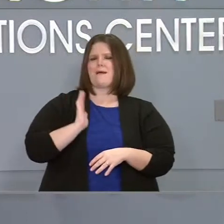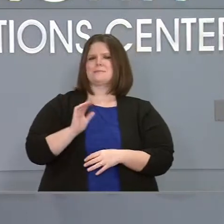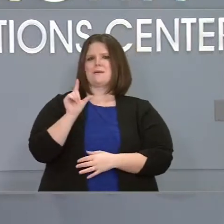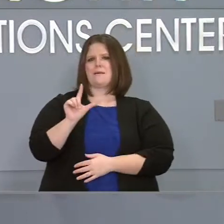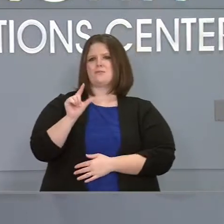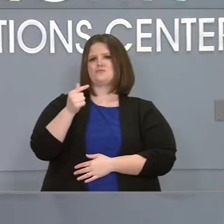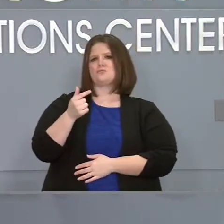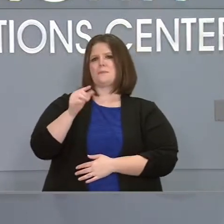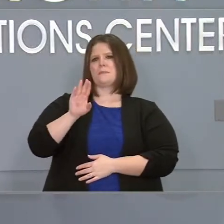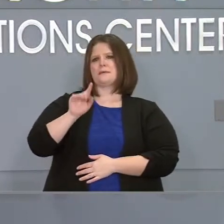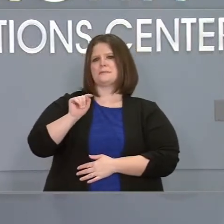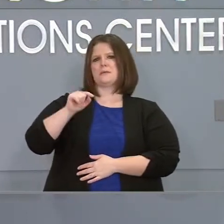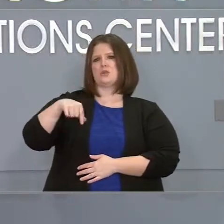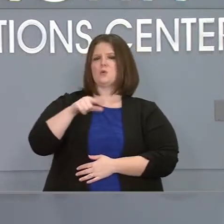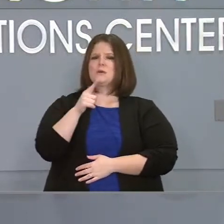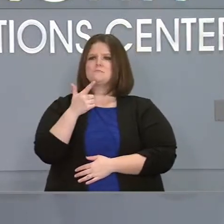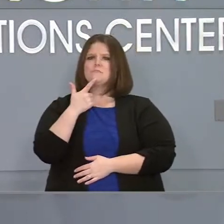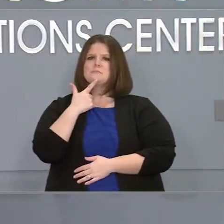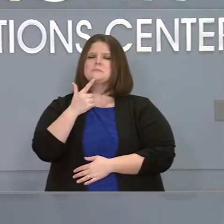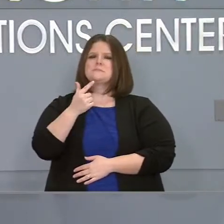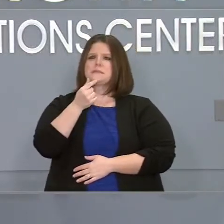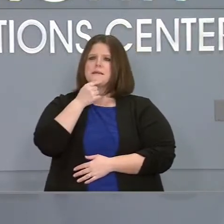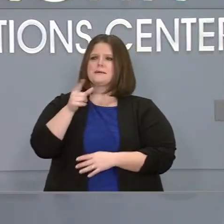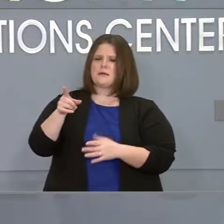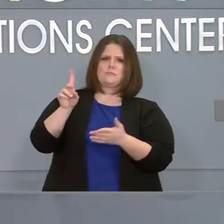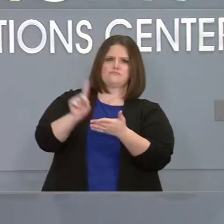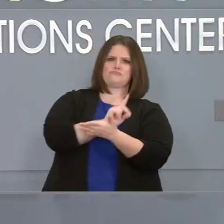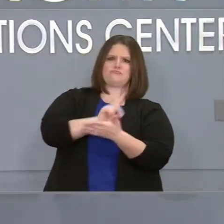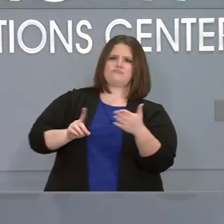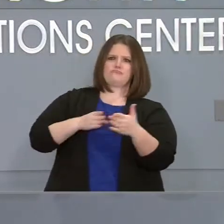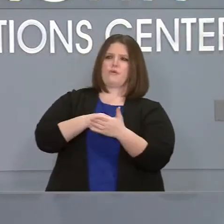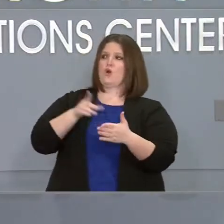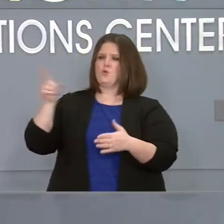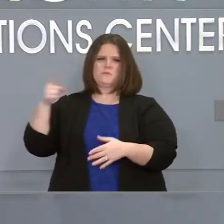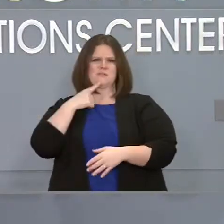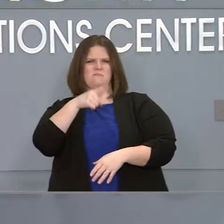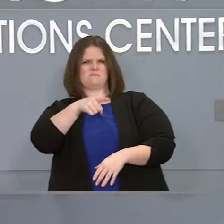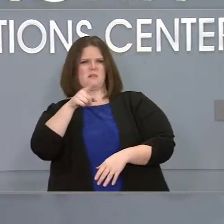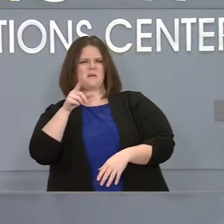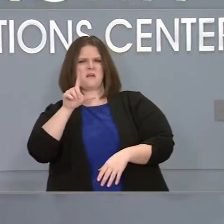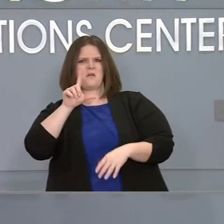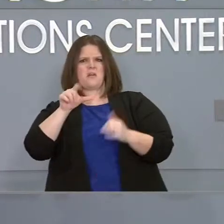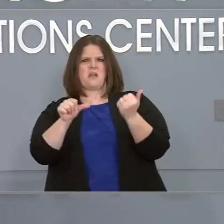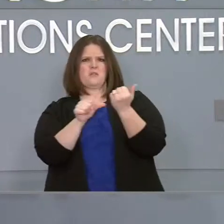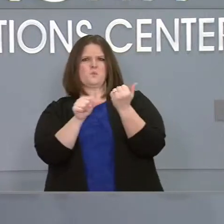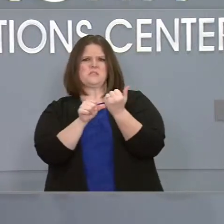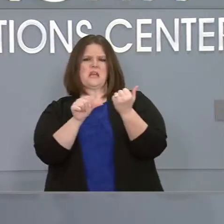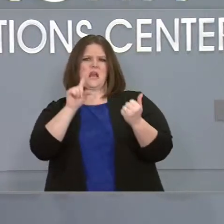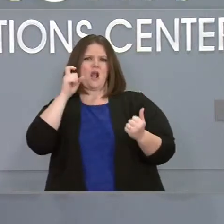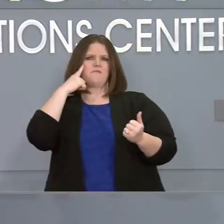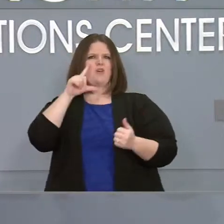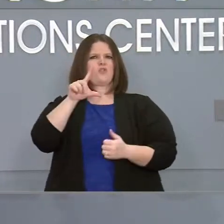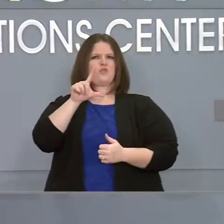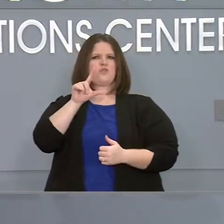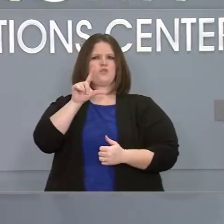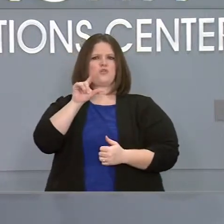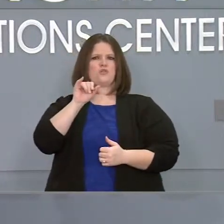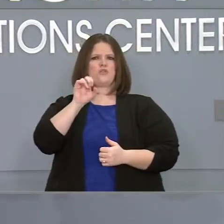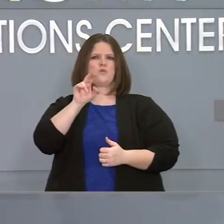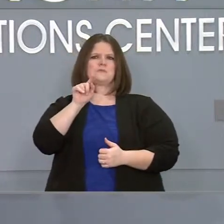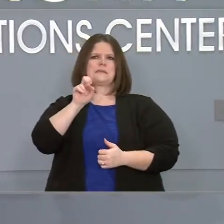personally called for his resignation. Is there a mechanism you see that you feel might be worth